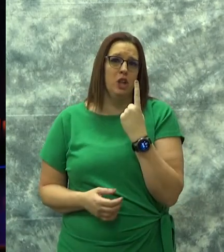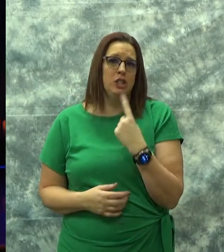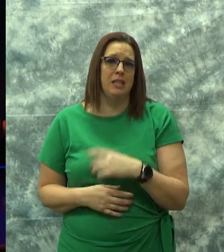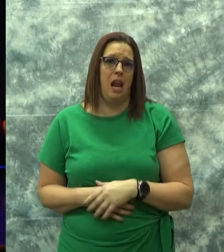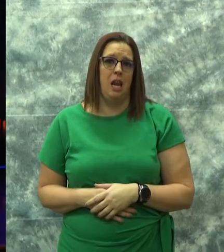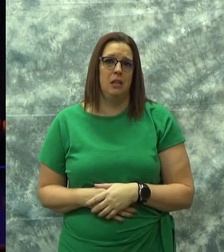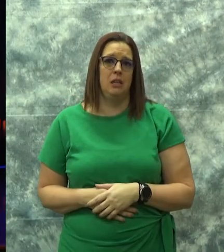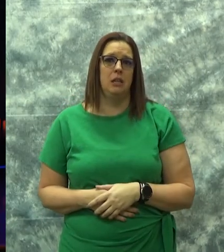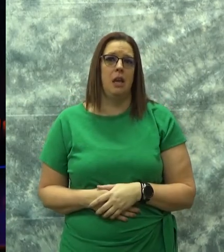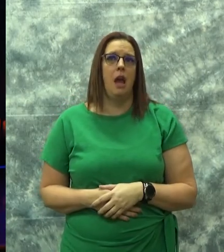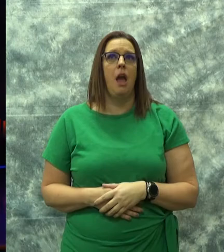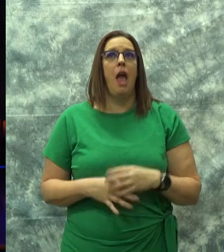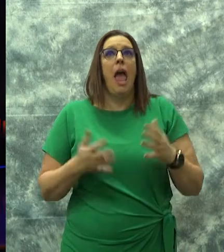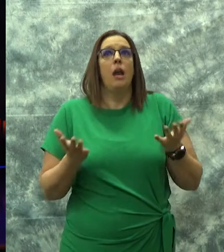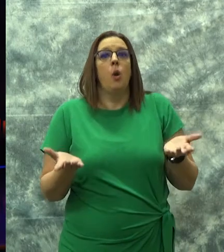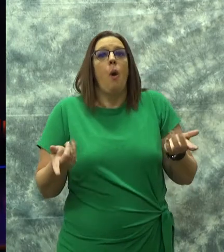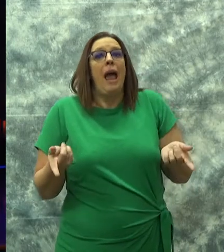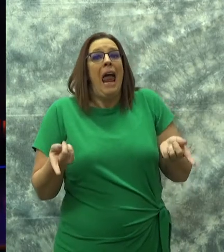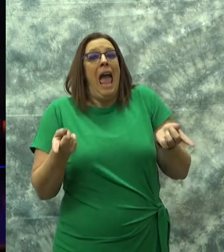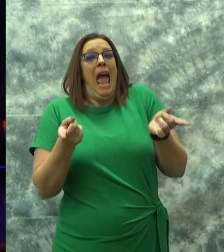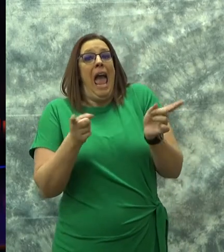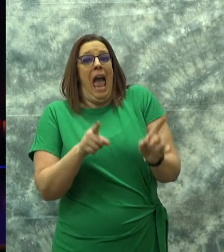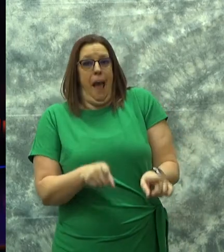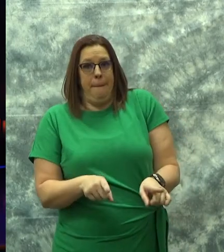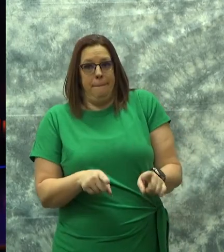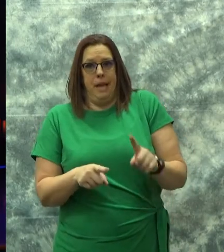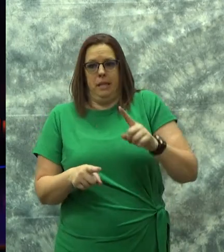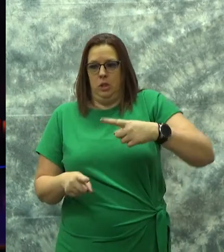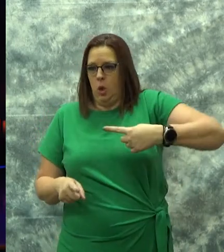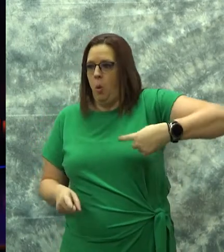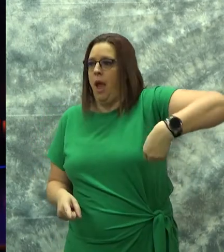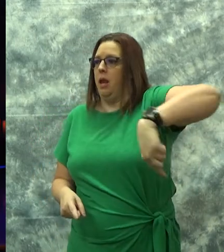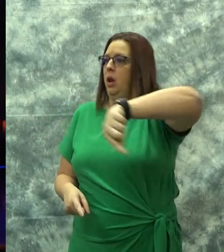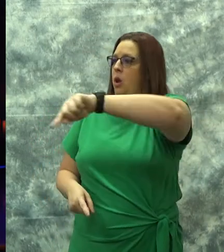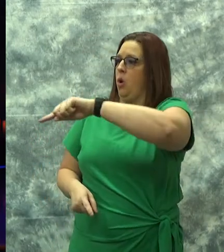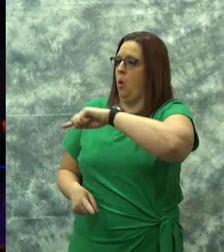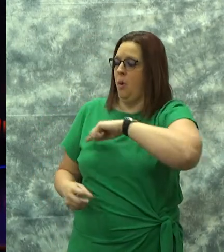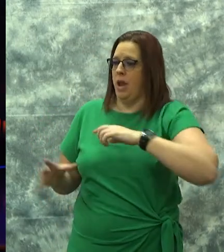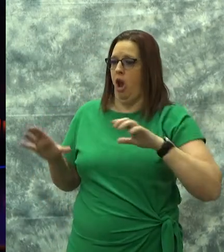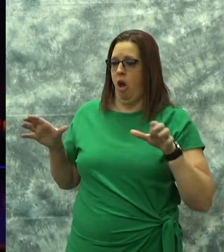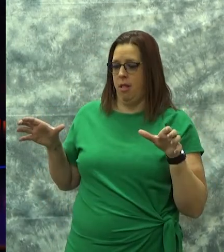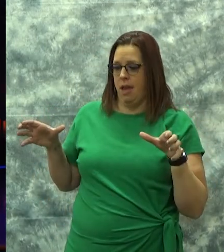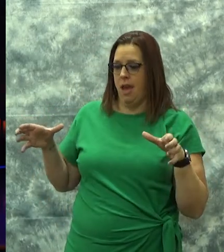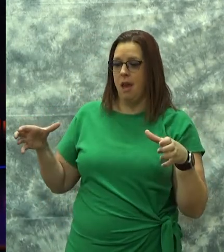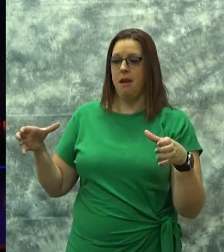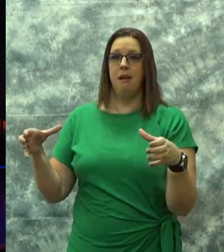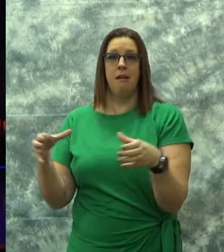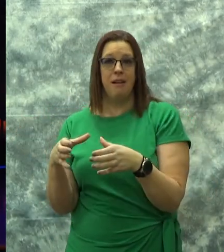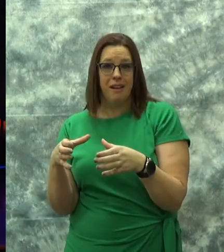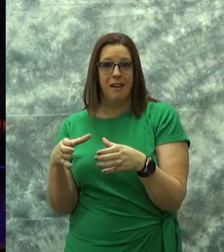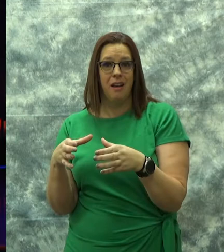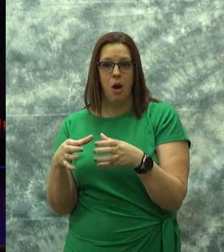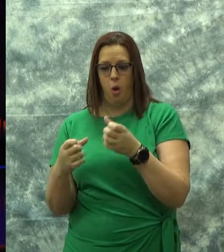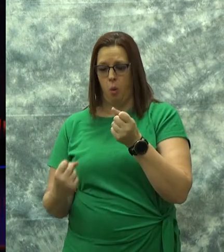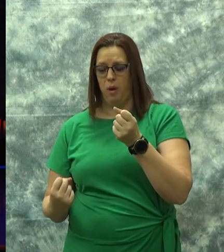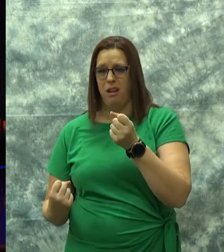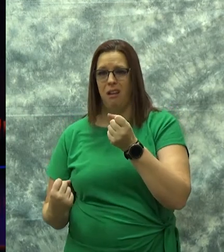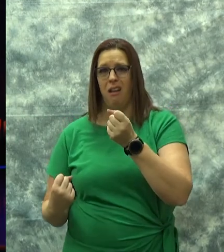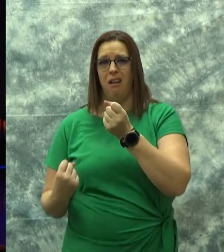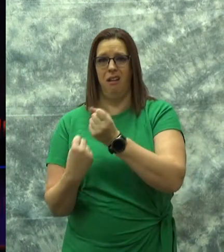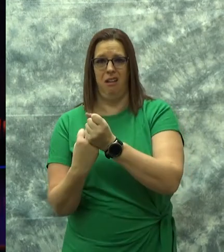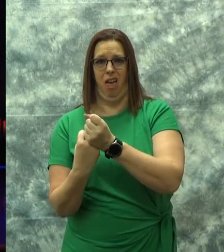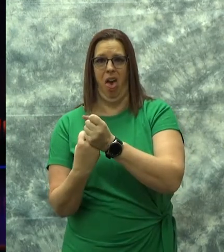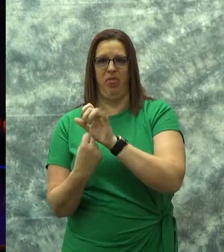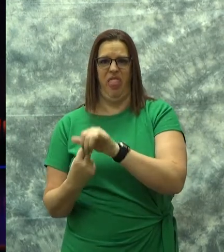understand. And what happens when we come together is that we can stand together in